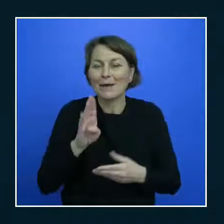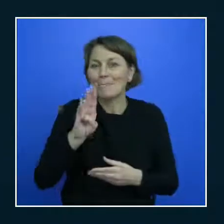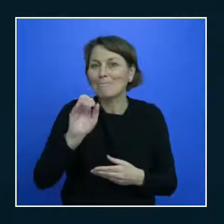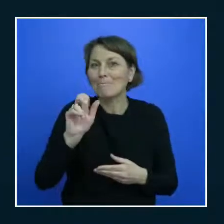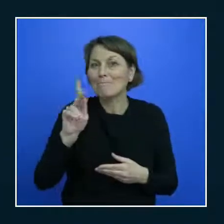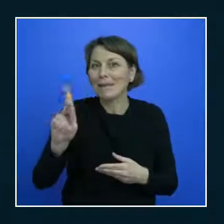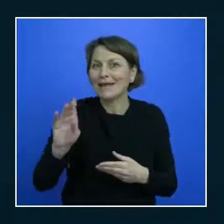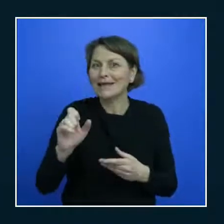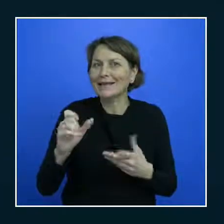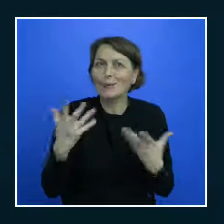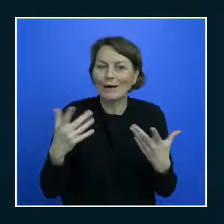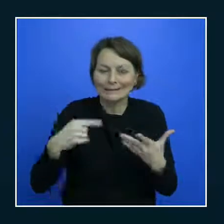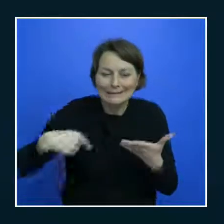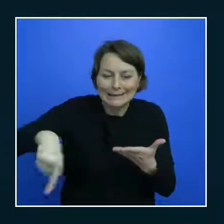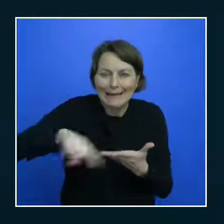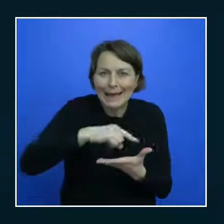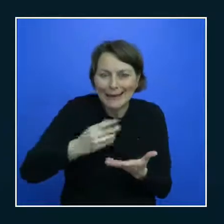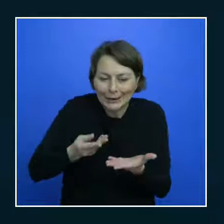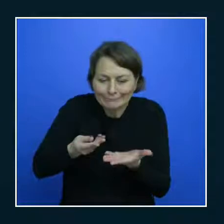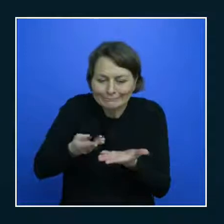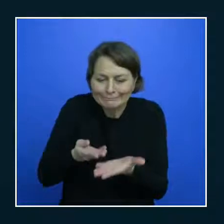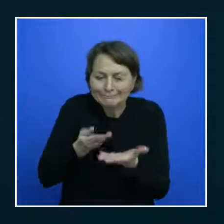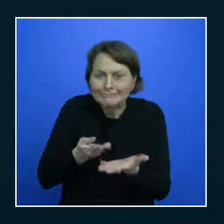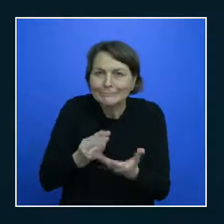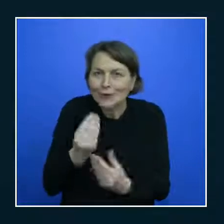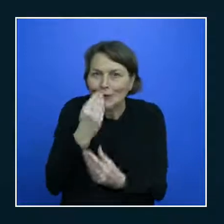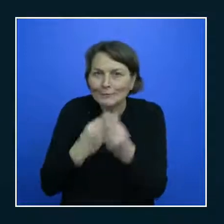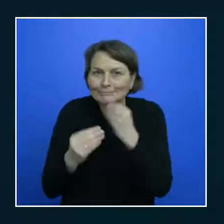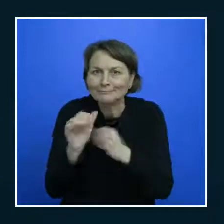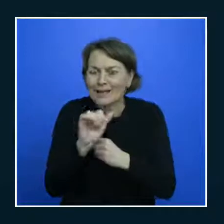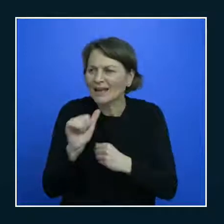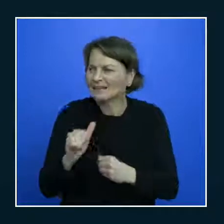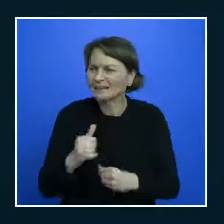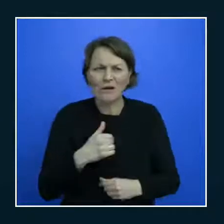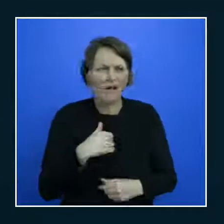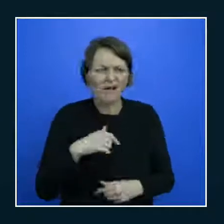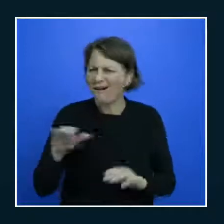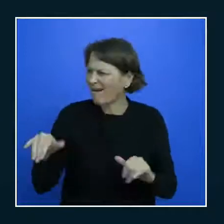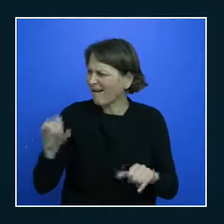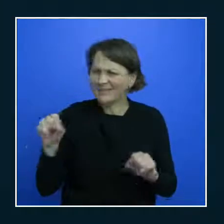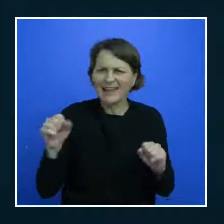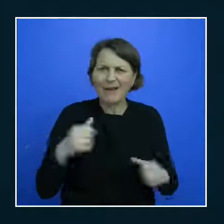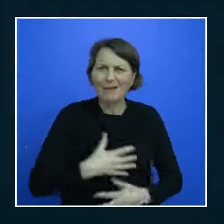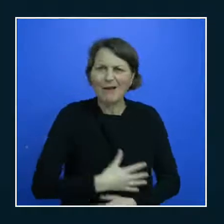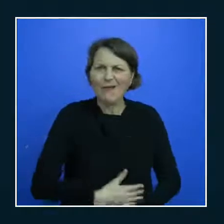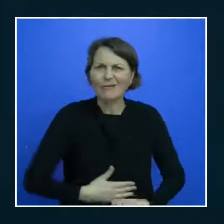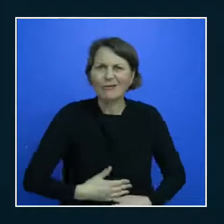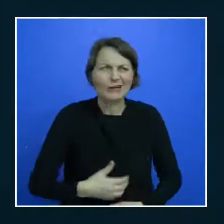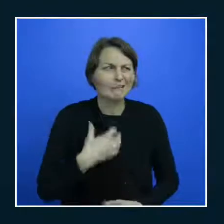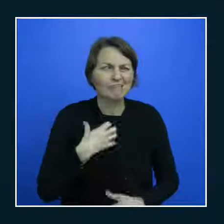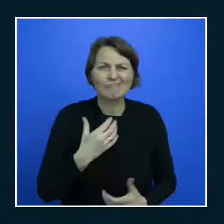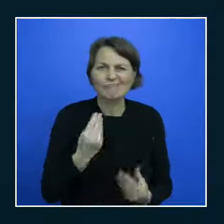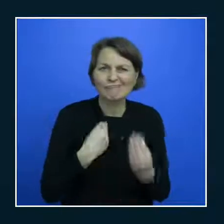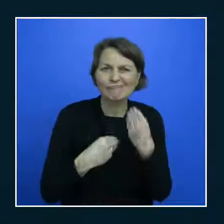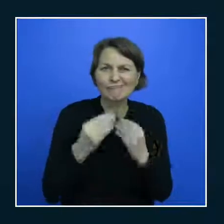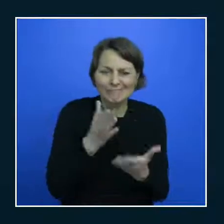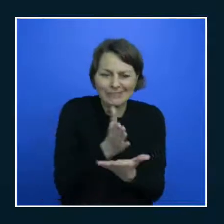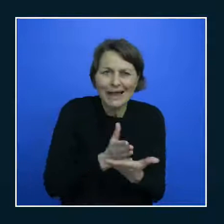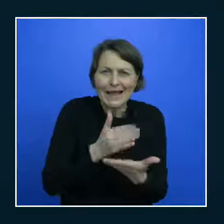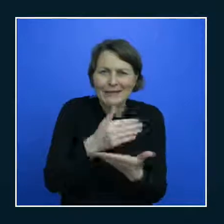cake. Yeah, So that I'm got me expecting hungry. cake. Yes. Yeah, with a picture of cake every time, and it's really